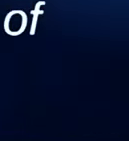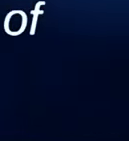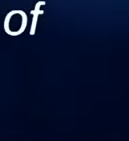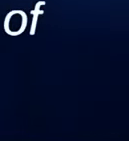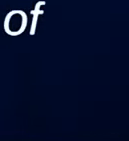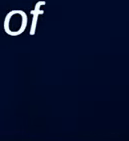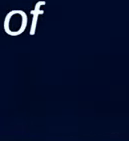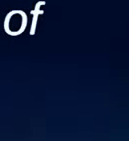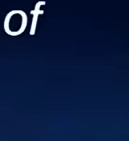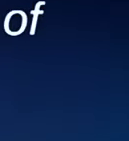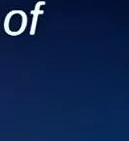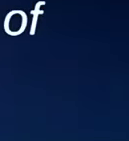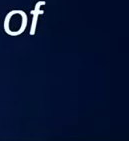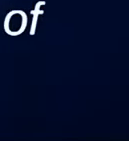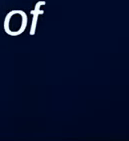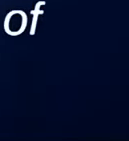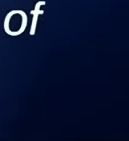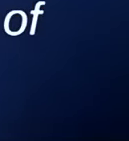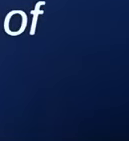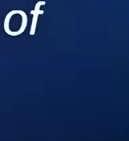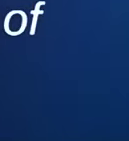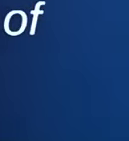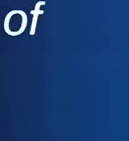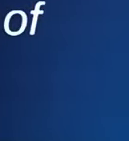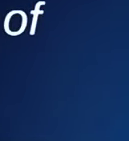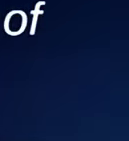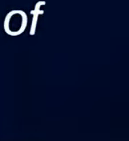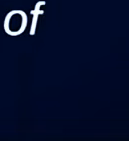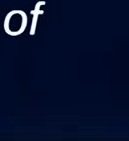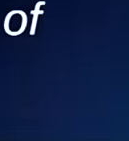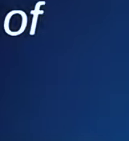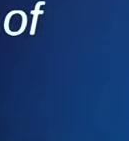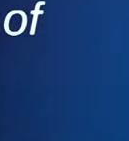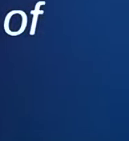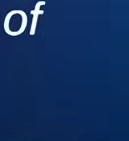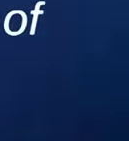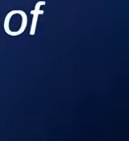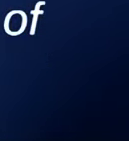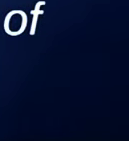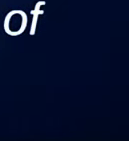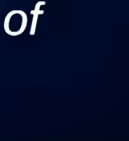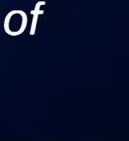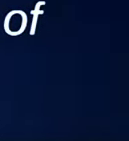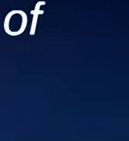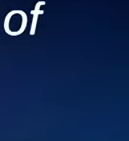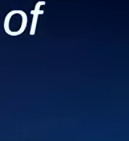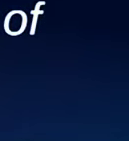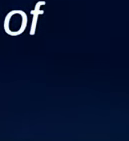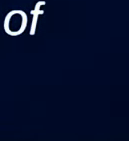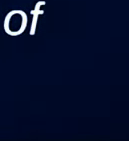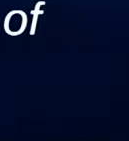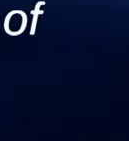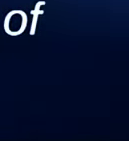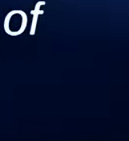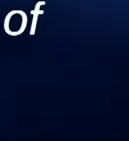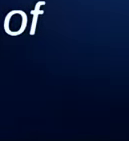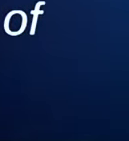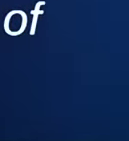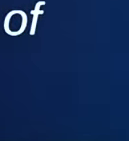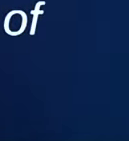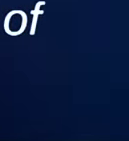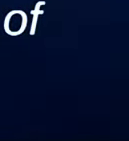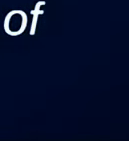It is new that Jews and Gentiles be fellow members of the body of